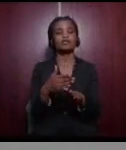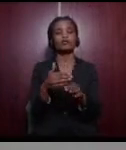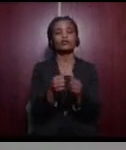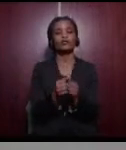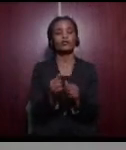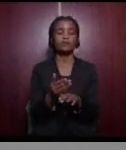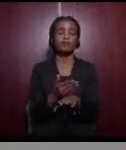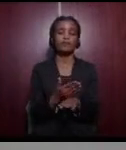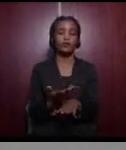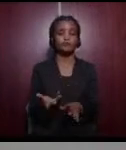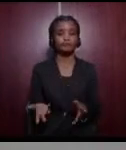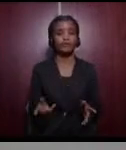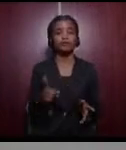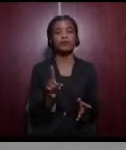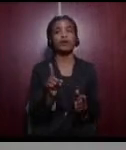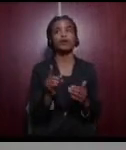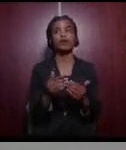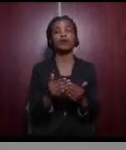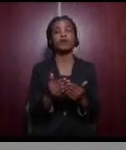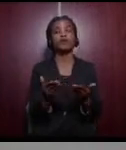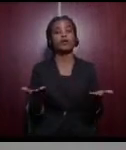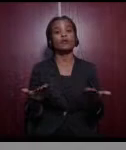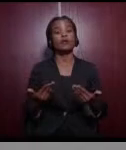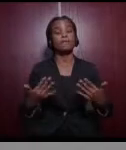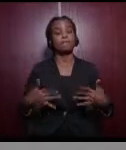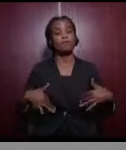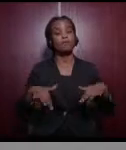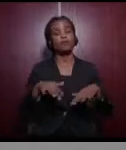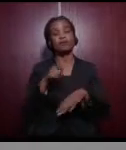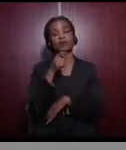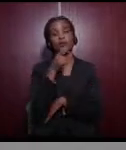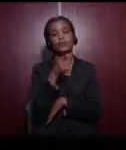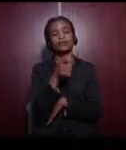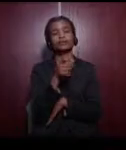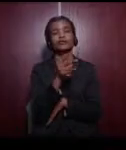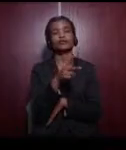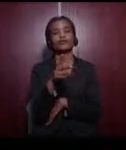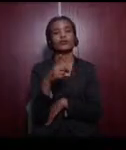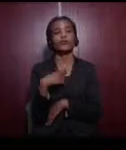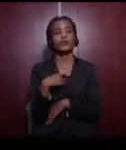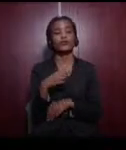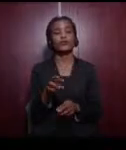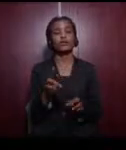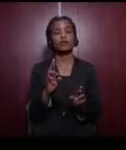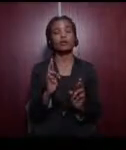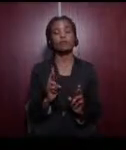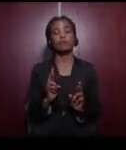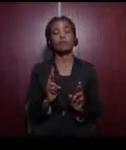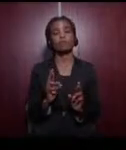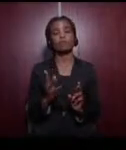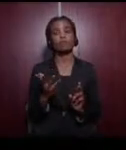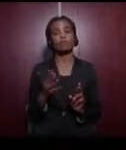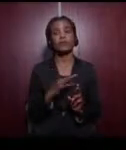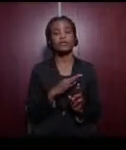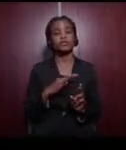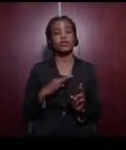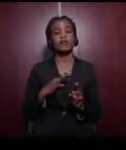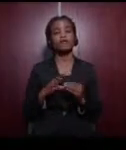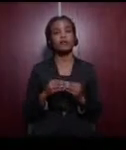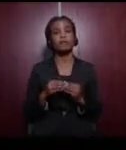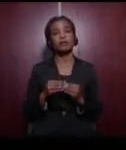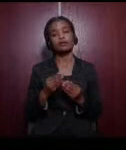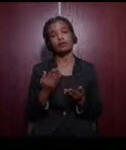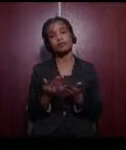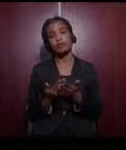But we are welcoming all the comments, and I hope staff at the end you'll be able to